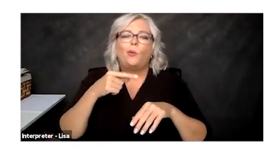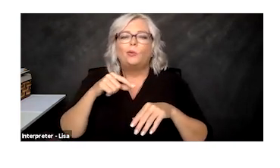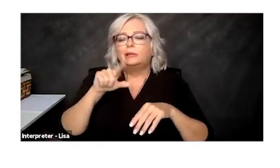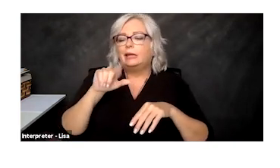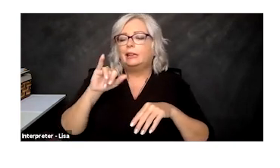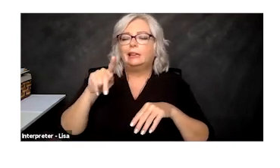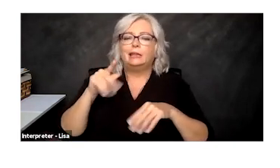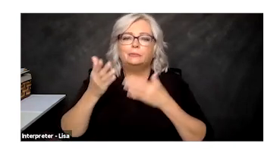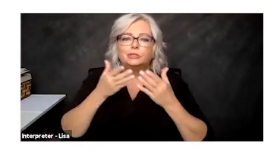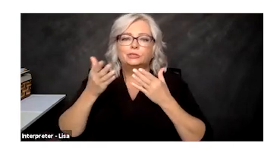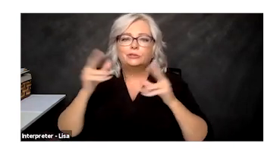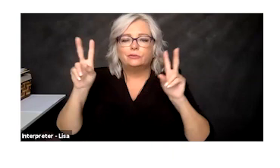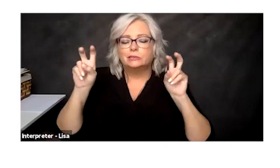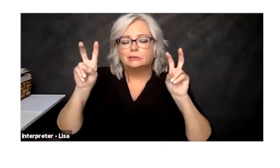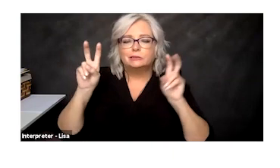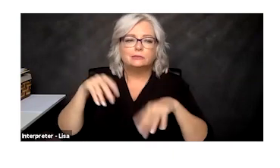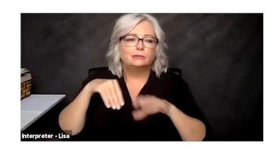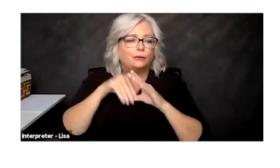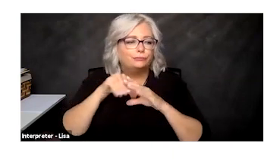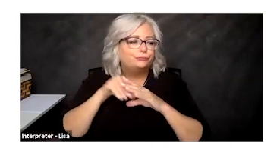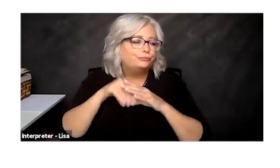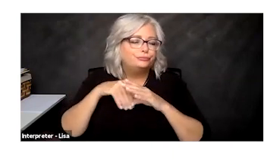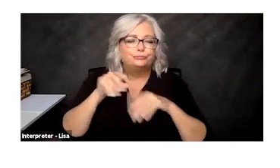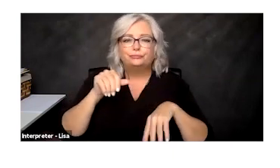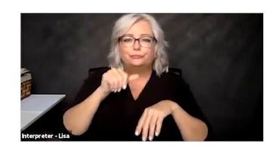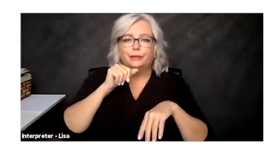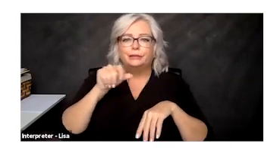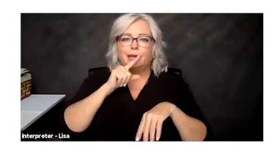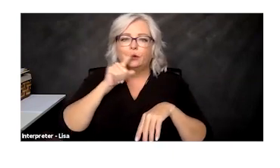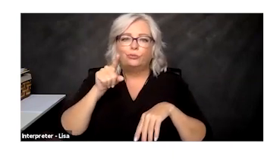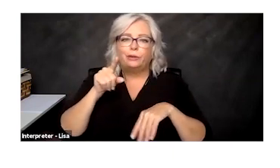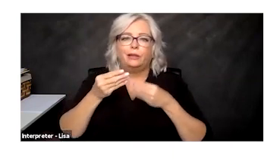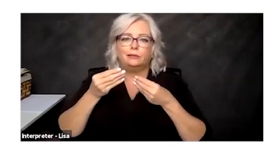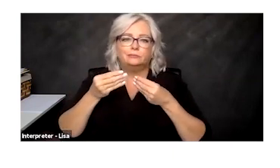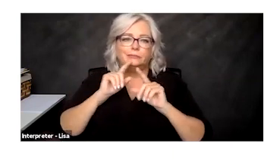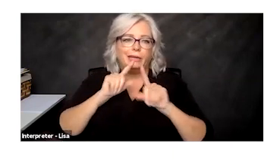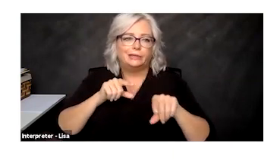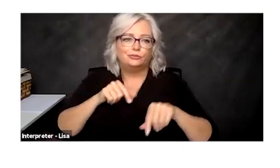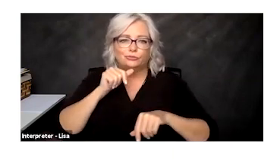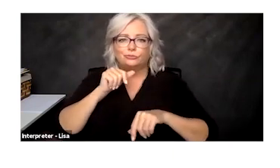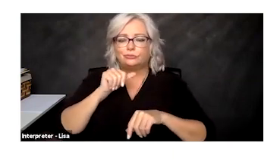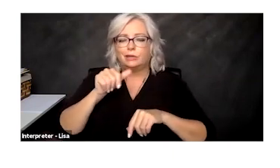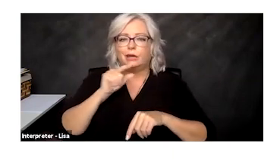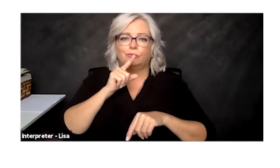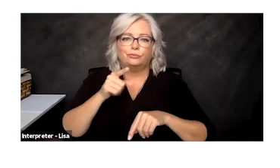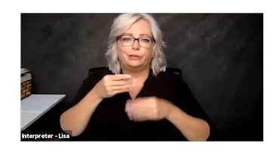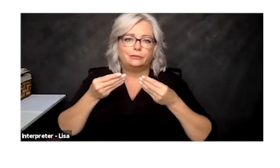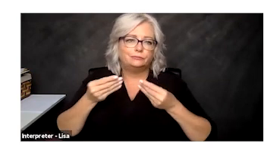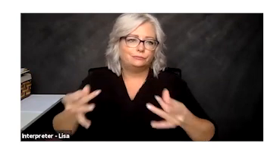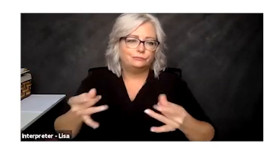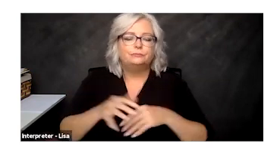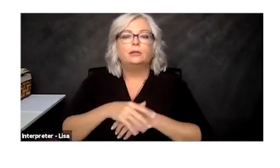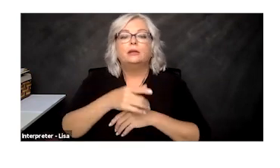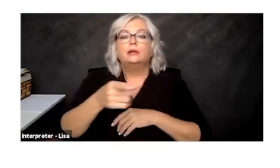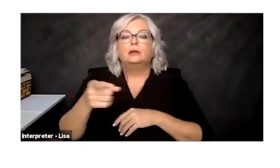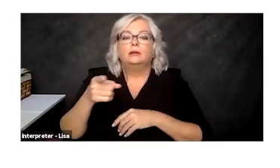the workplace. And the last one is brands discount the power of the Black dollar and shape their marketing around white consumers. So, we